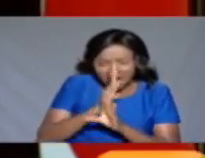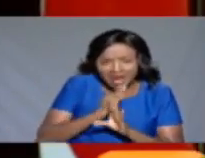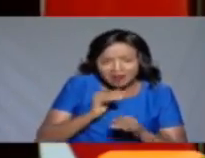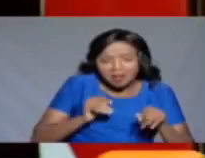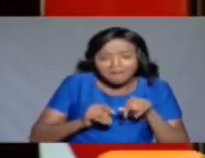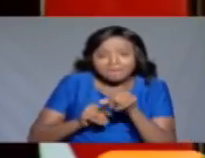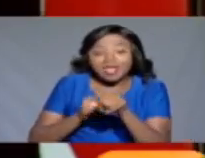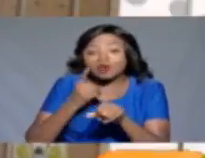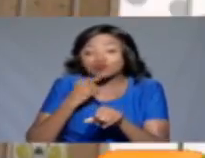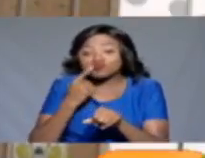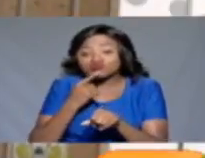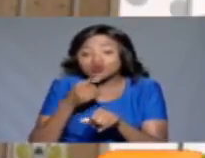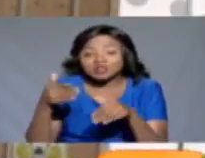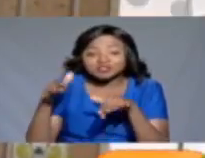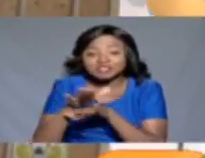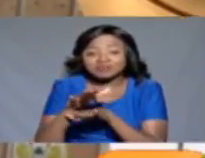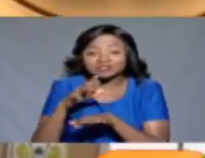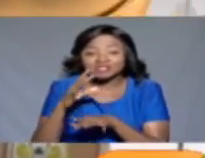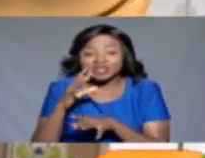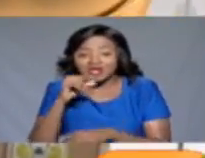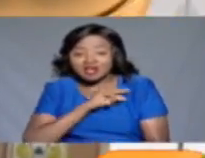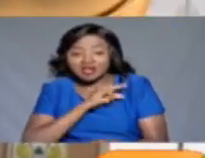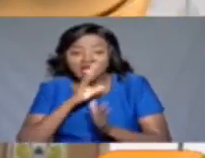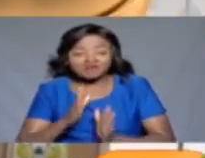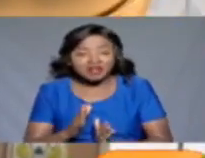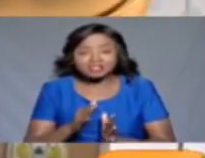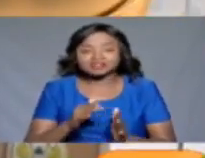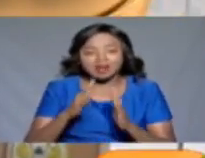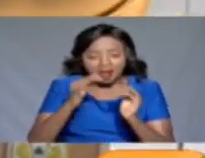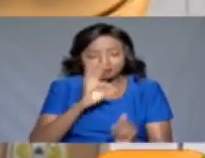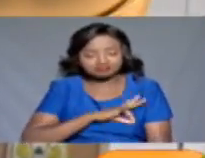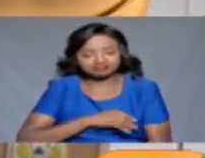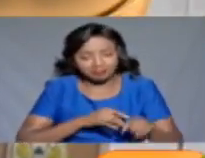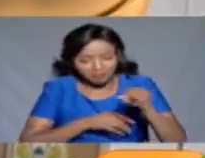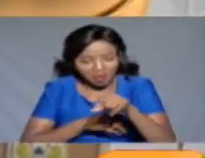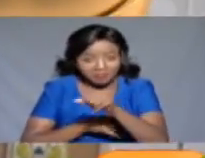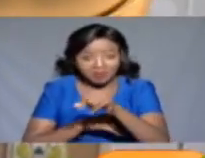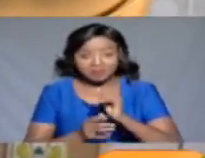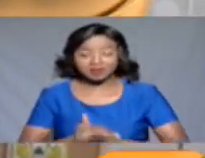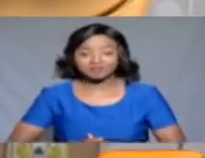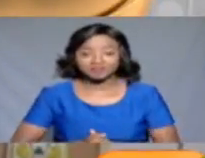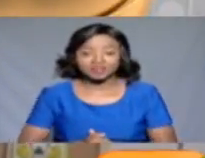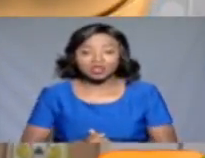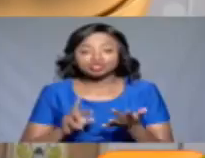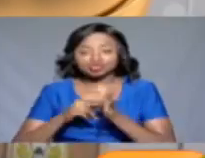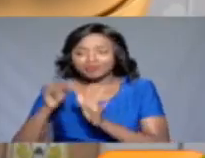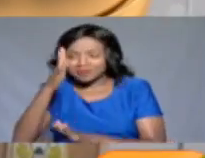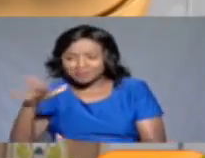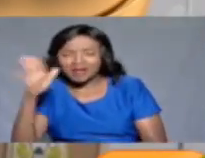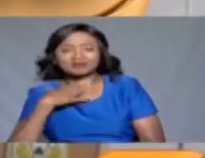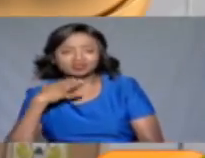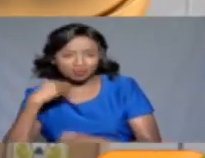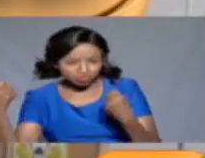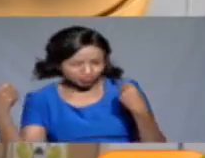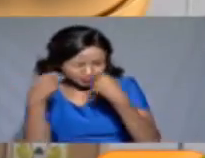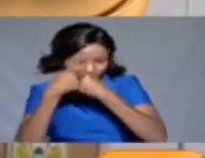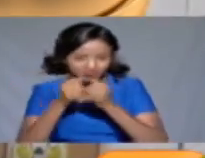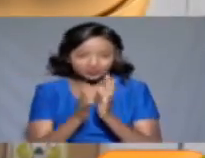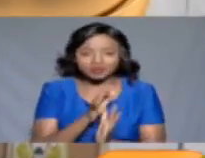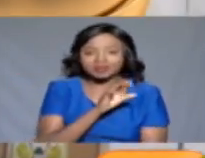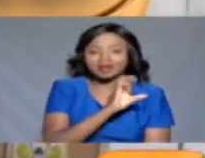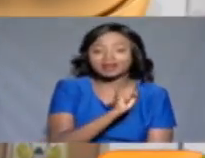to be paid house allowances. Parliament using the budget-making process to hit back at SRC. The Commission's budget request